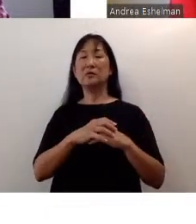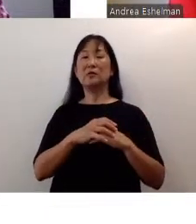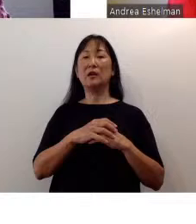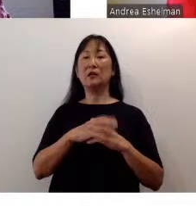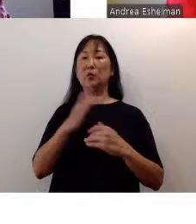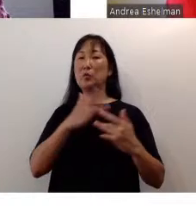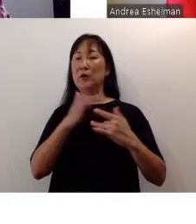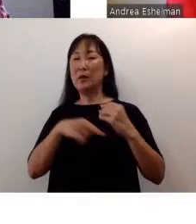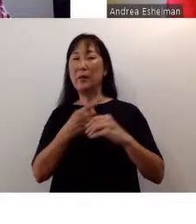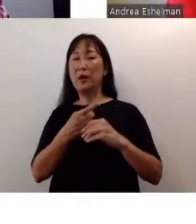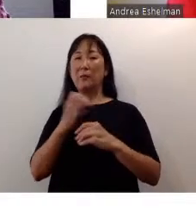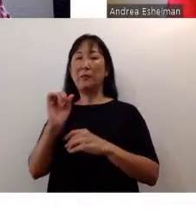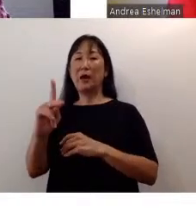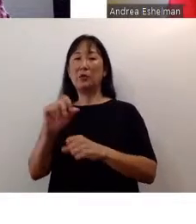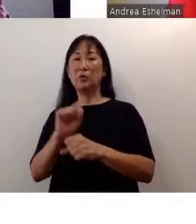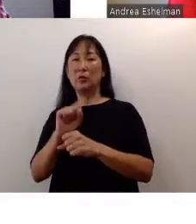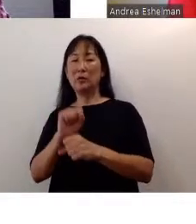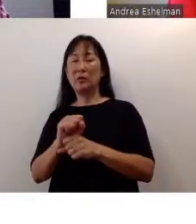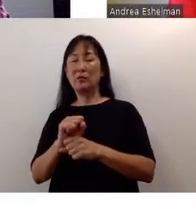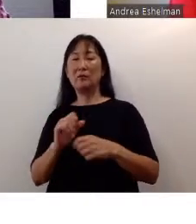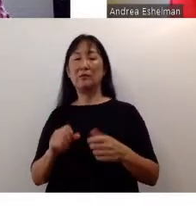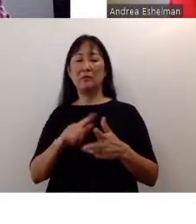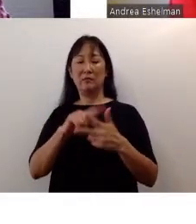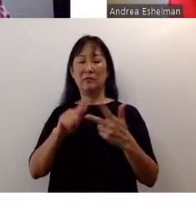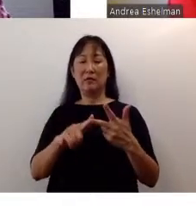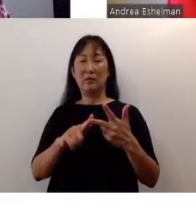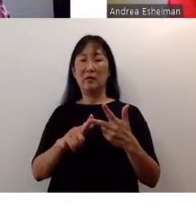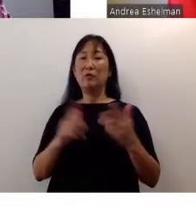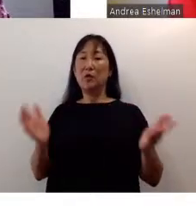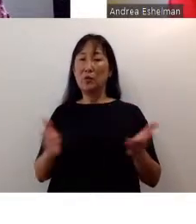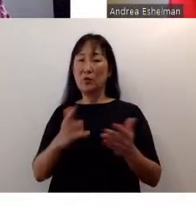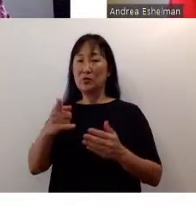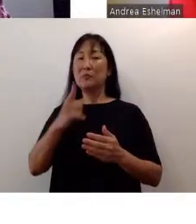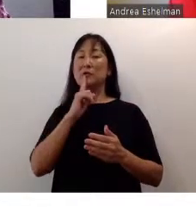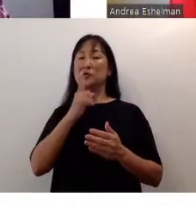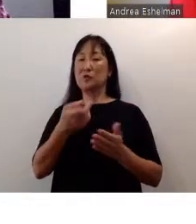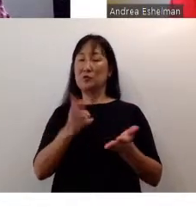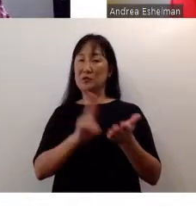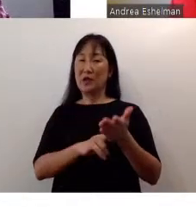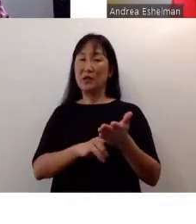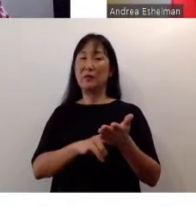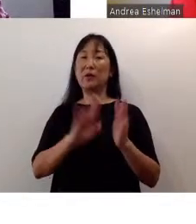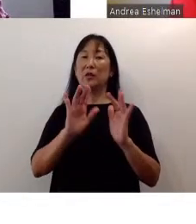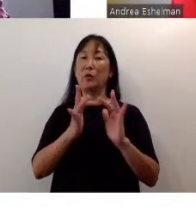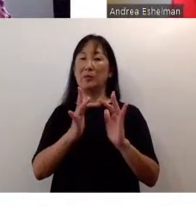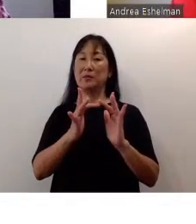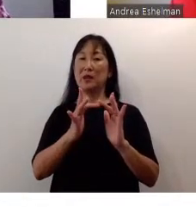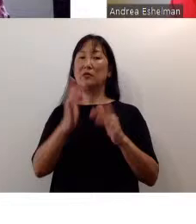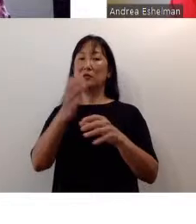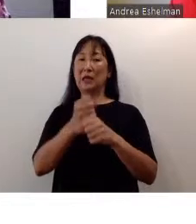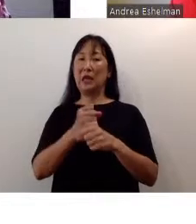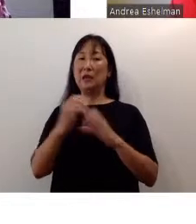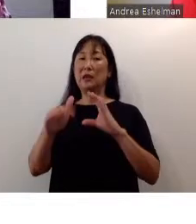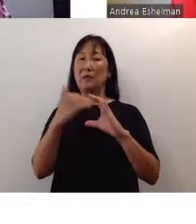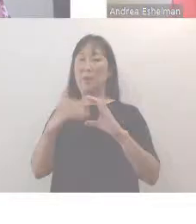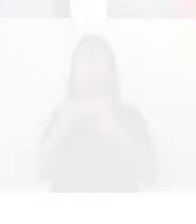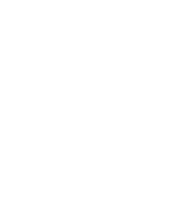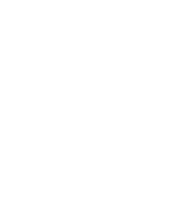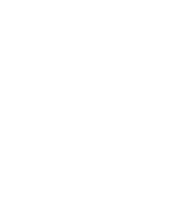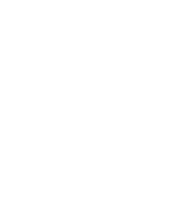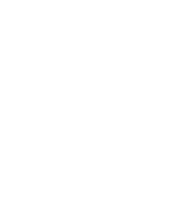site. We encourage you to make sure you've signed up on our website to get our email. If you haven't, please go